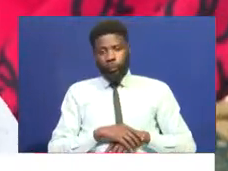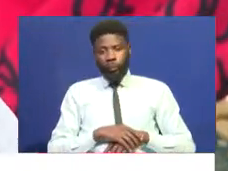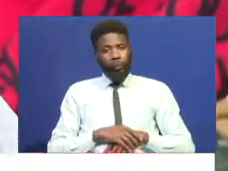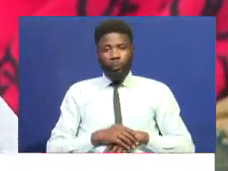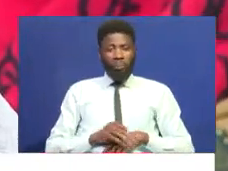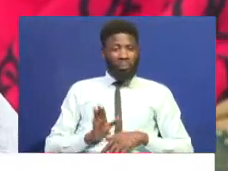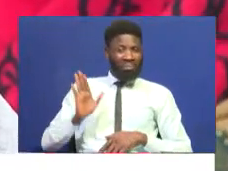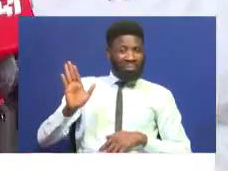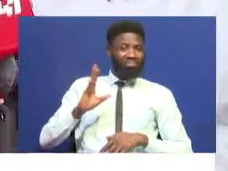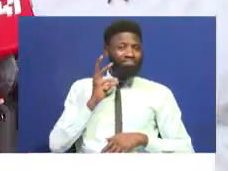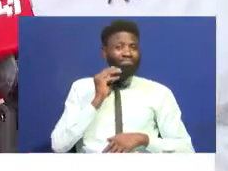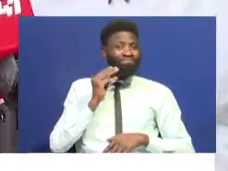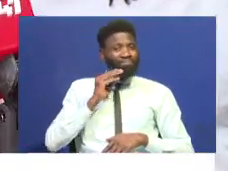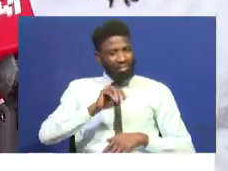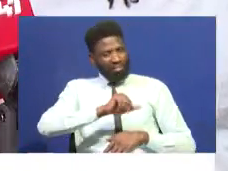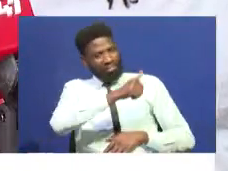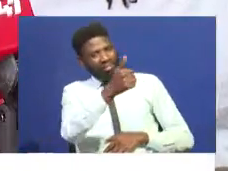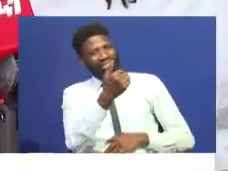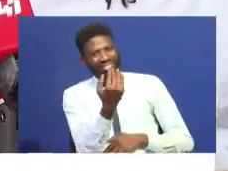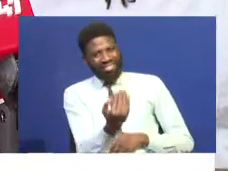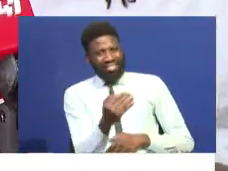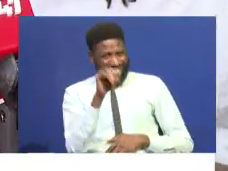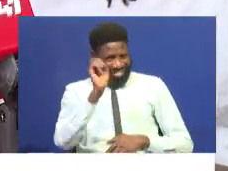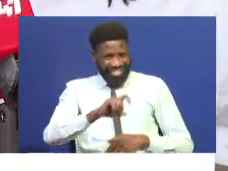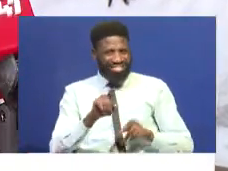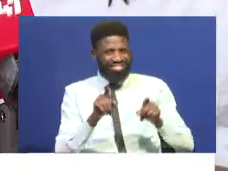ever endure.